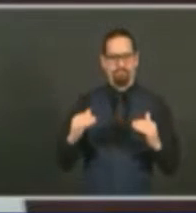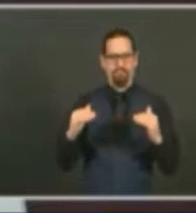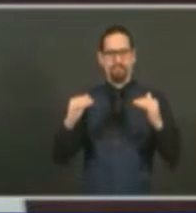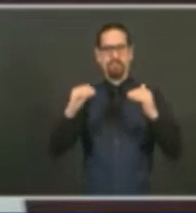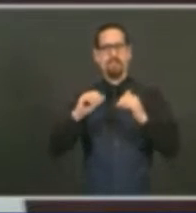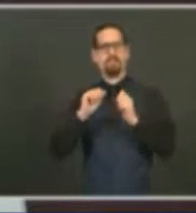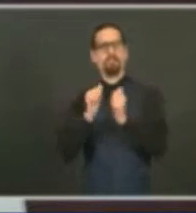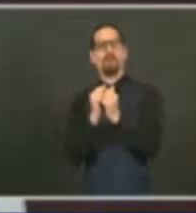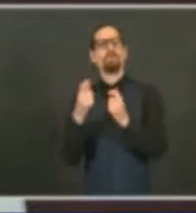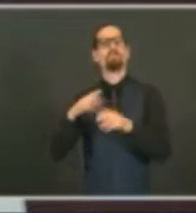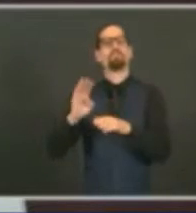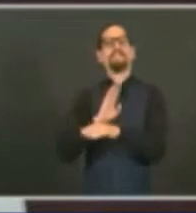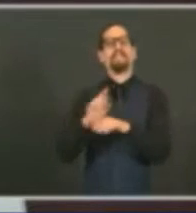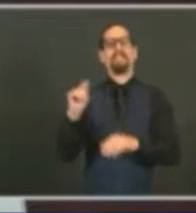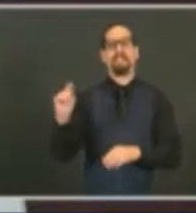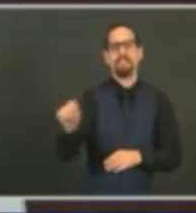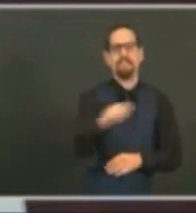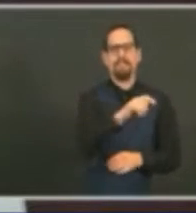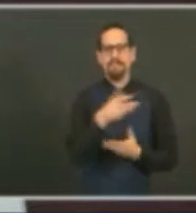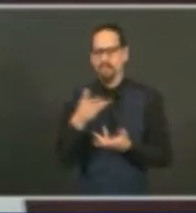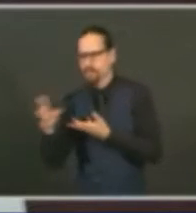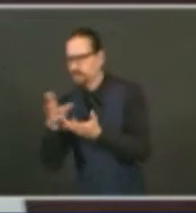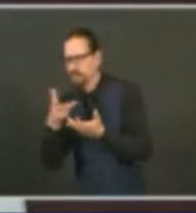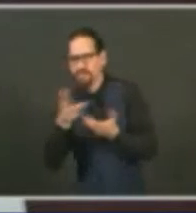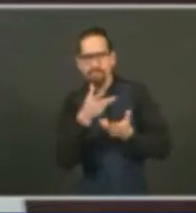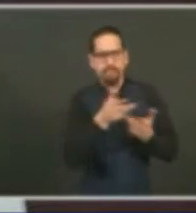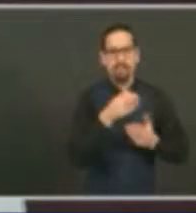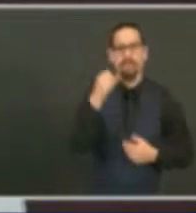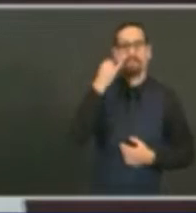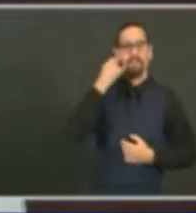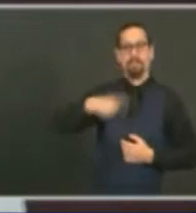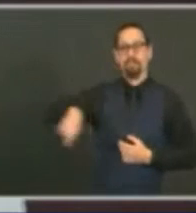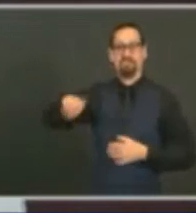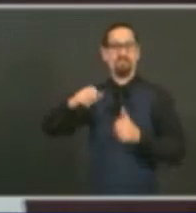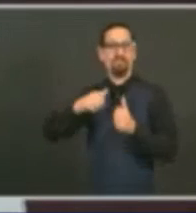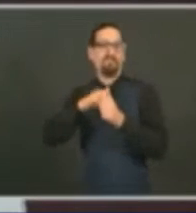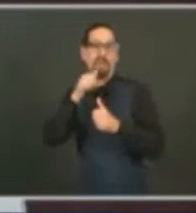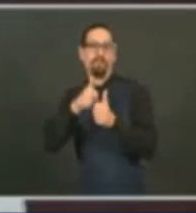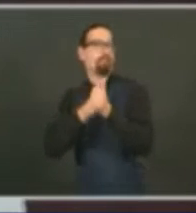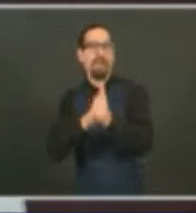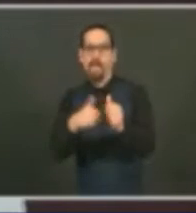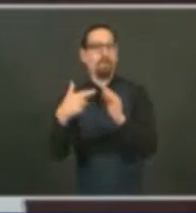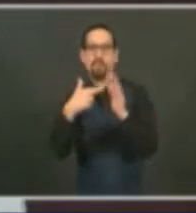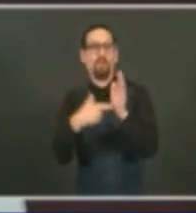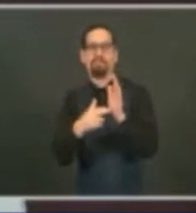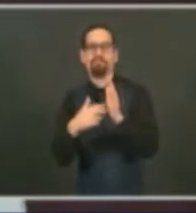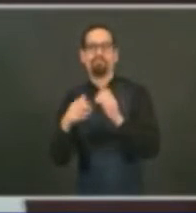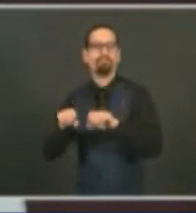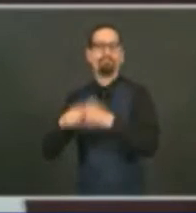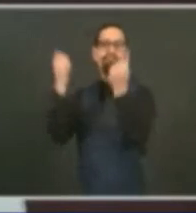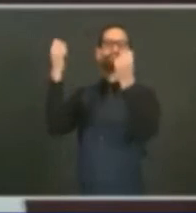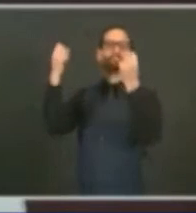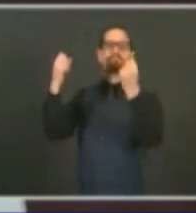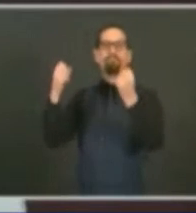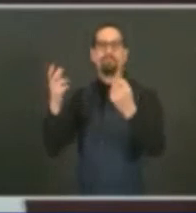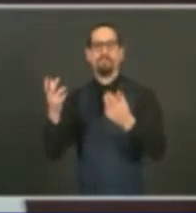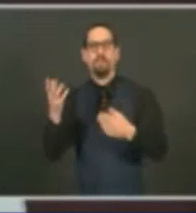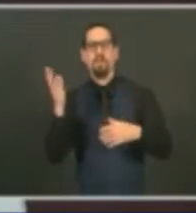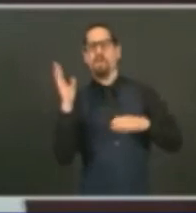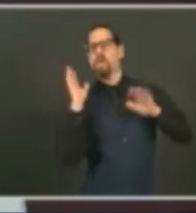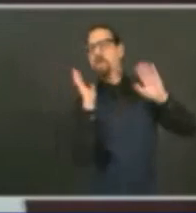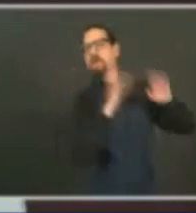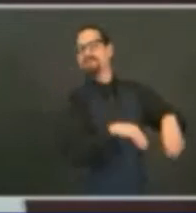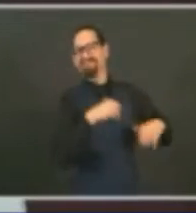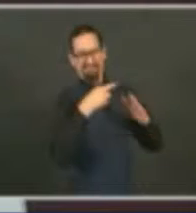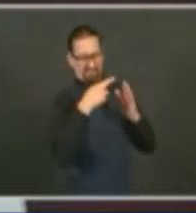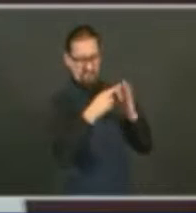either unknowingly breaking the rules or are doing something more flagrant. So first, of course, we